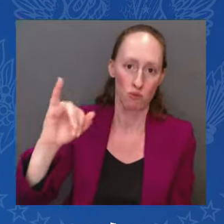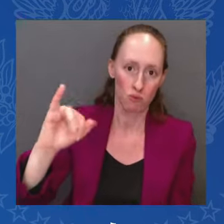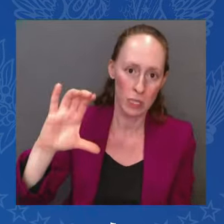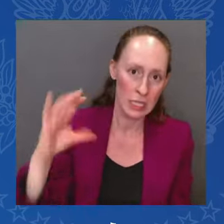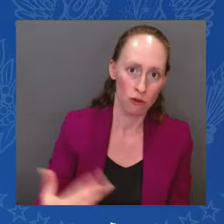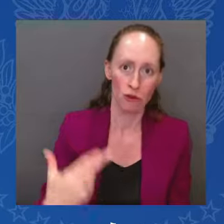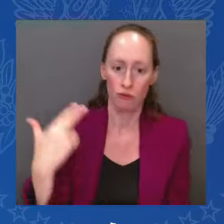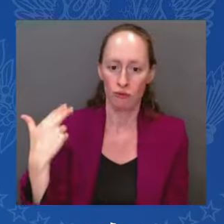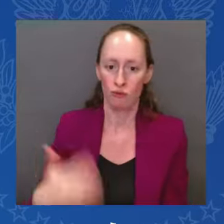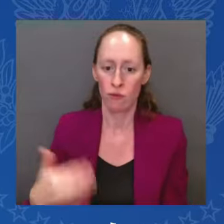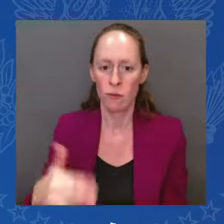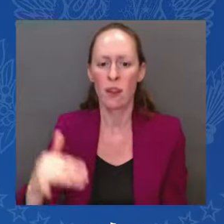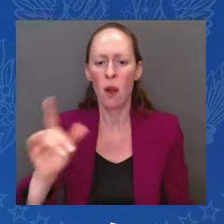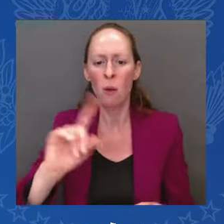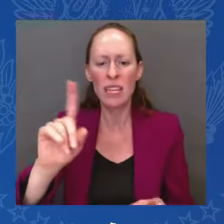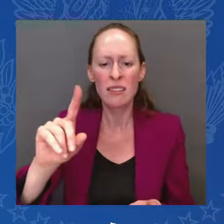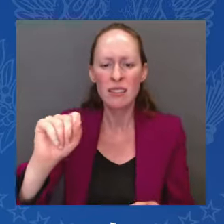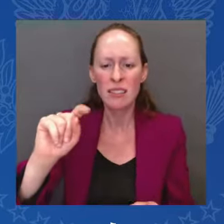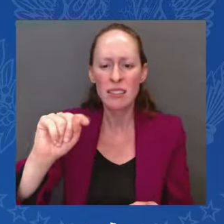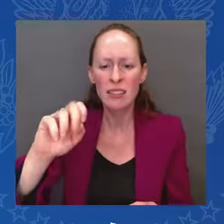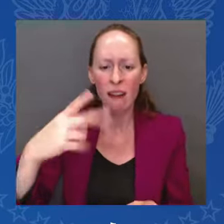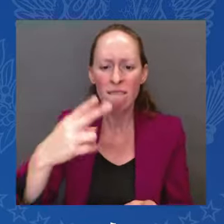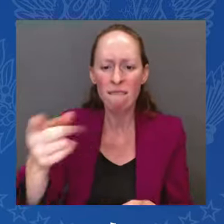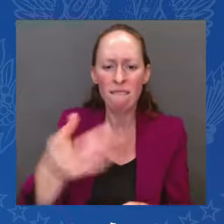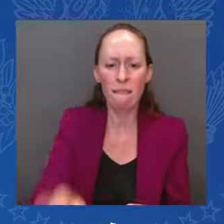want you to stand up, please. Steph Feldman